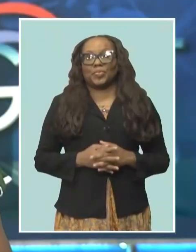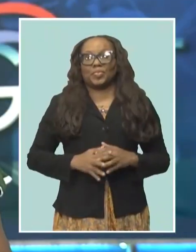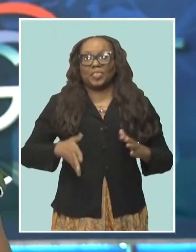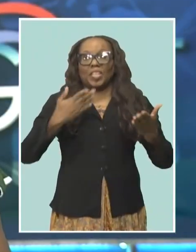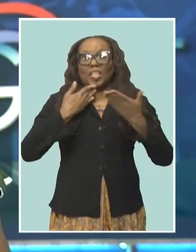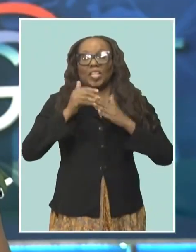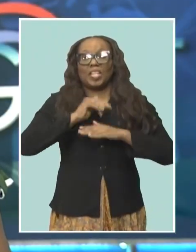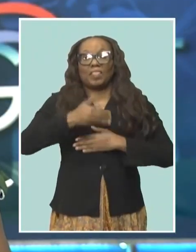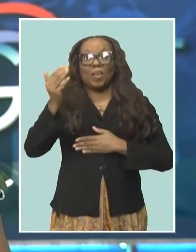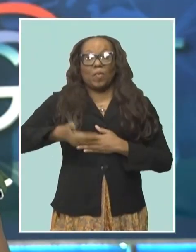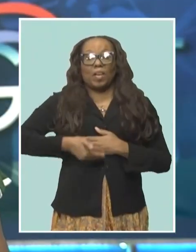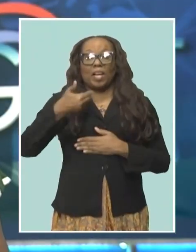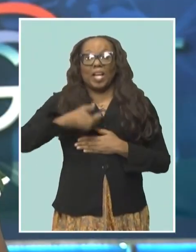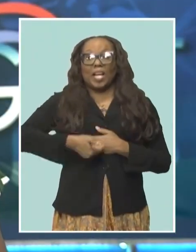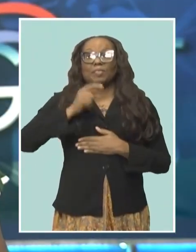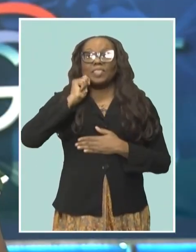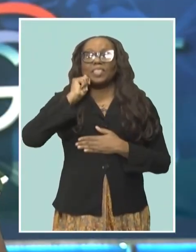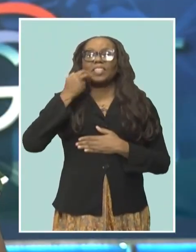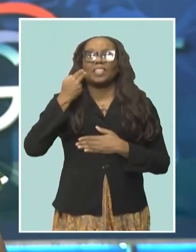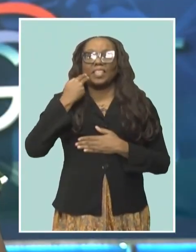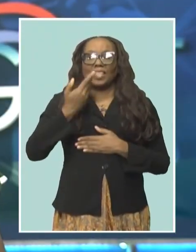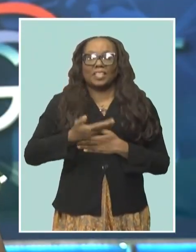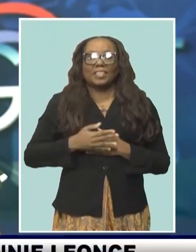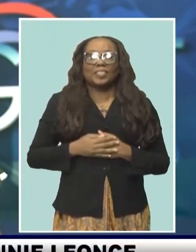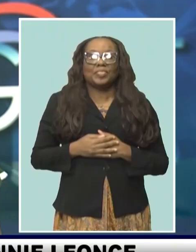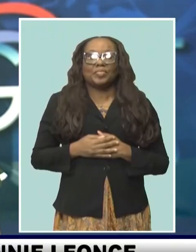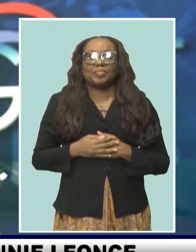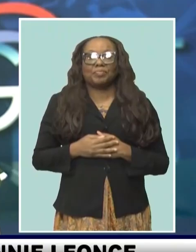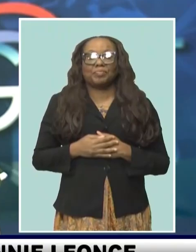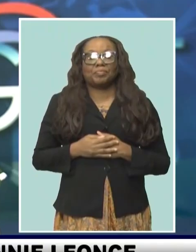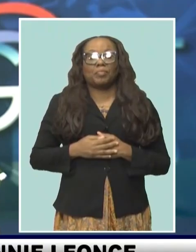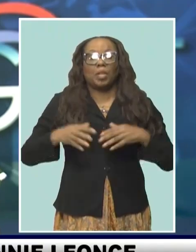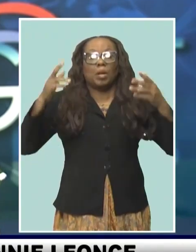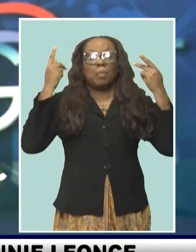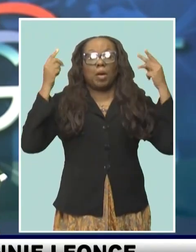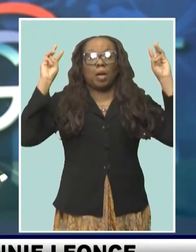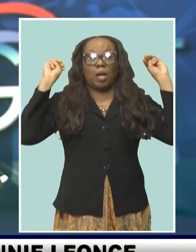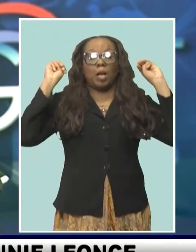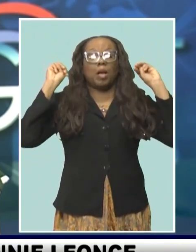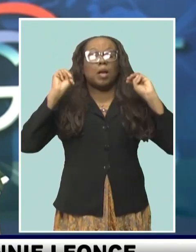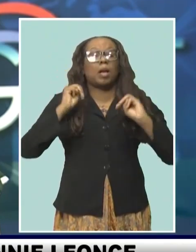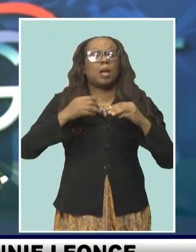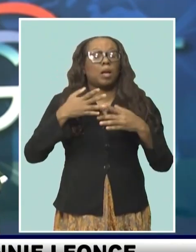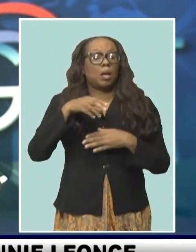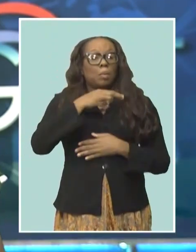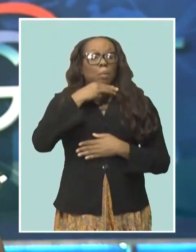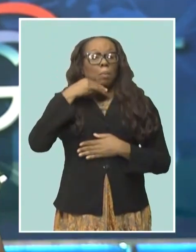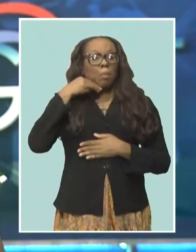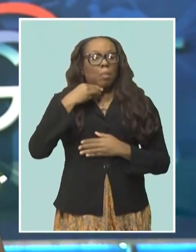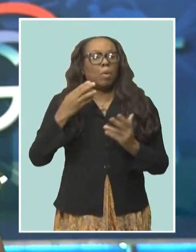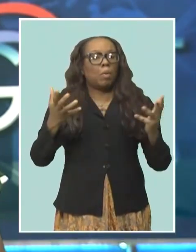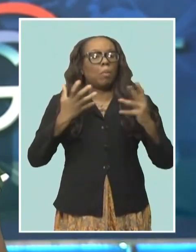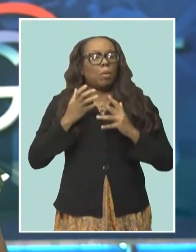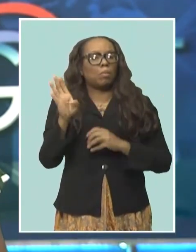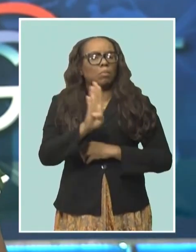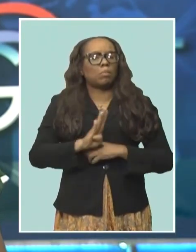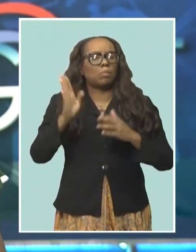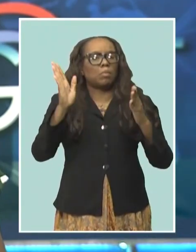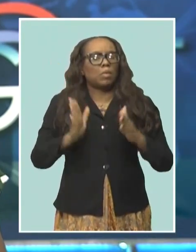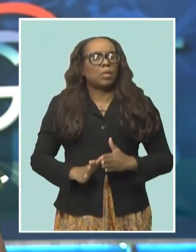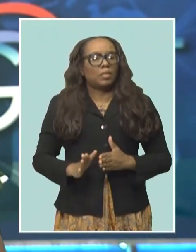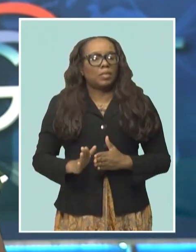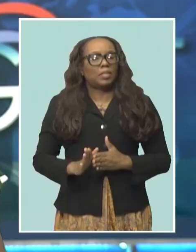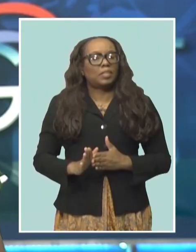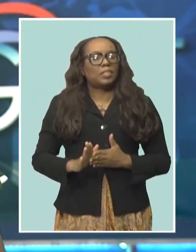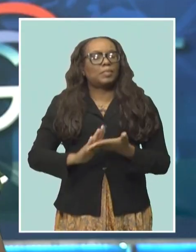Good evening and welcome. I'm Tisha Hines with the details. Prime Minister Mia Amor-Motley is tonight calling on Barbadians to be